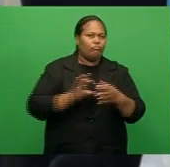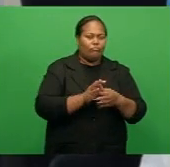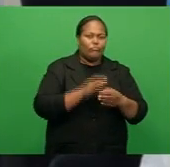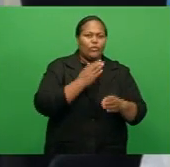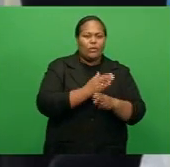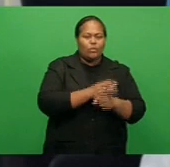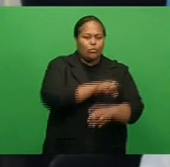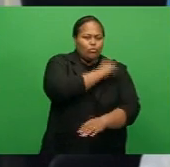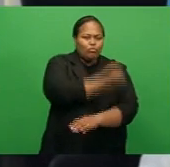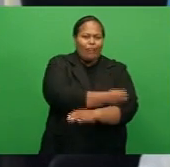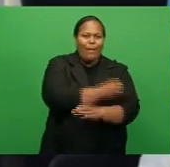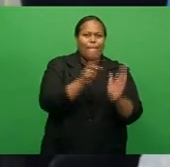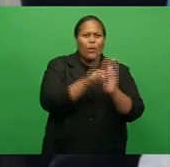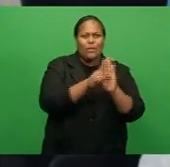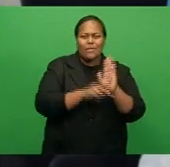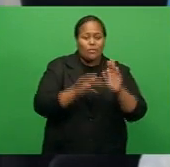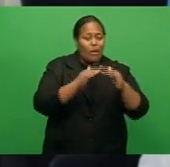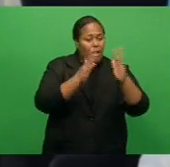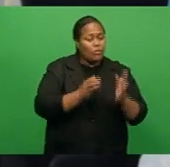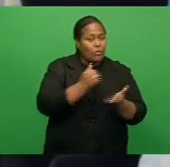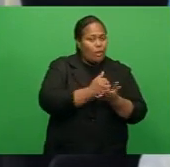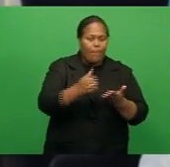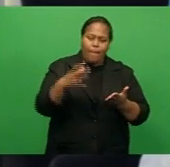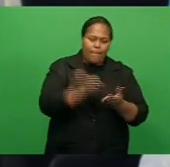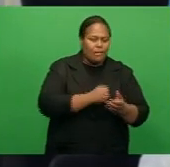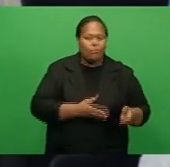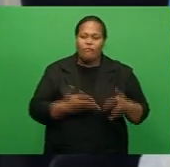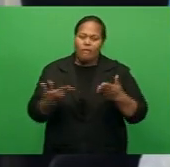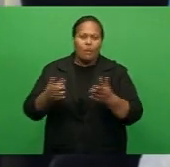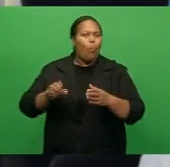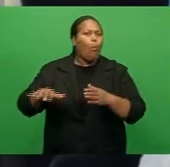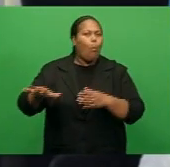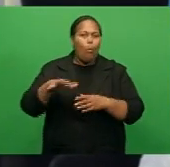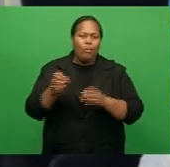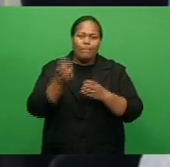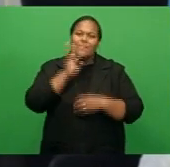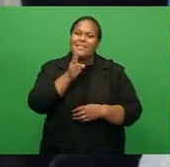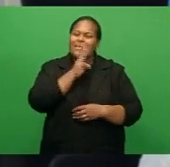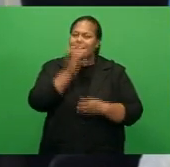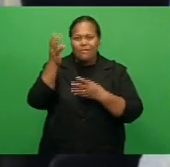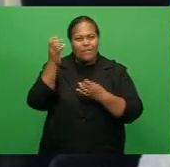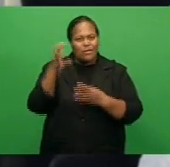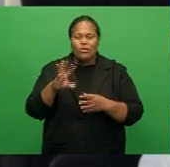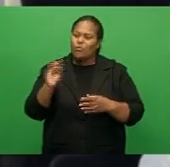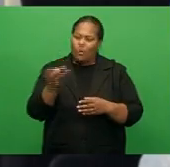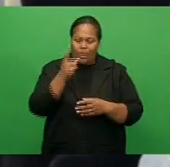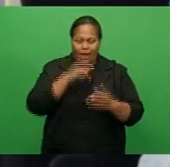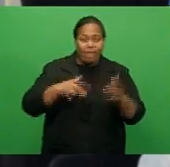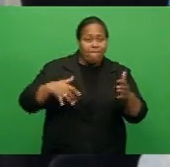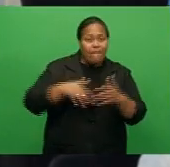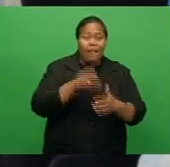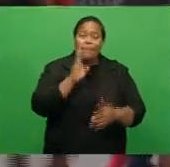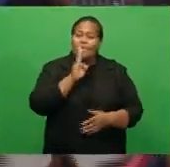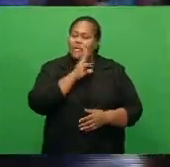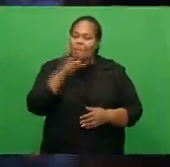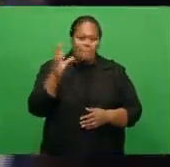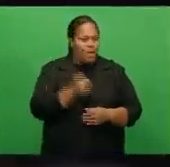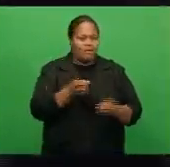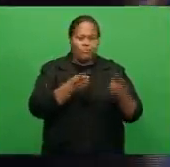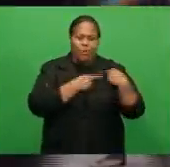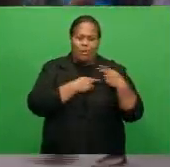Housing Authority to provide all missing information and take appropriate action in case of missing files and information.